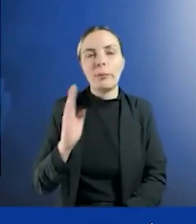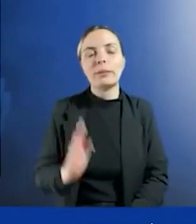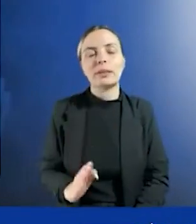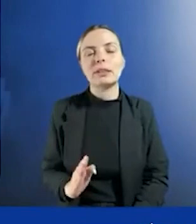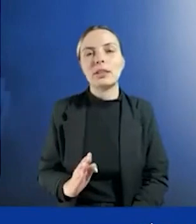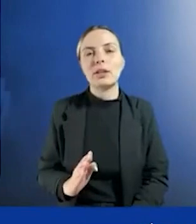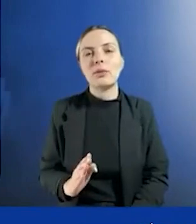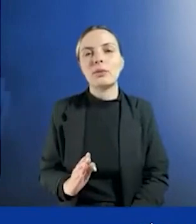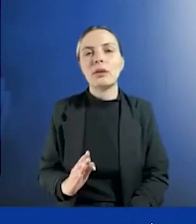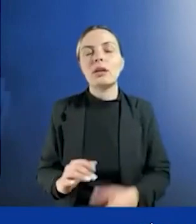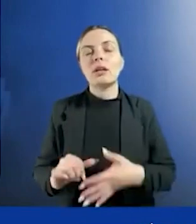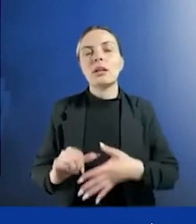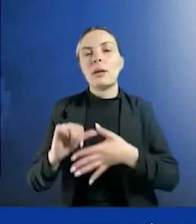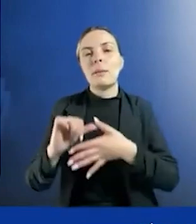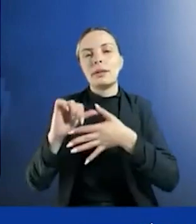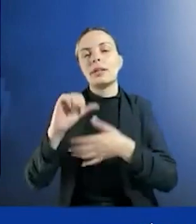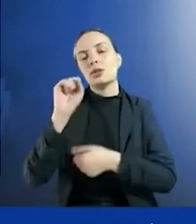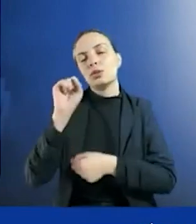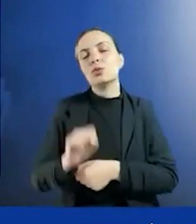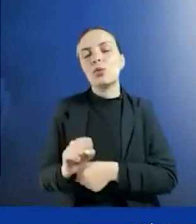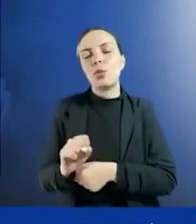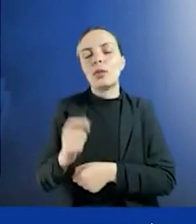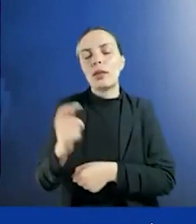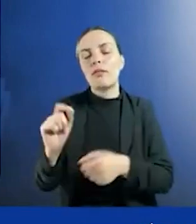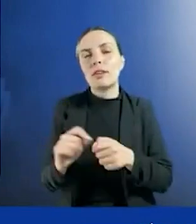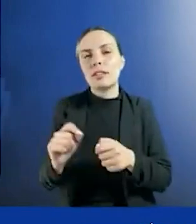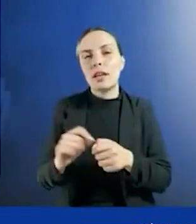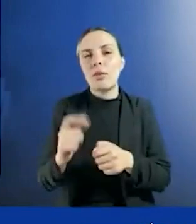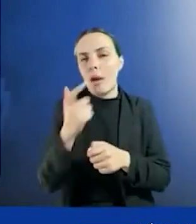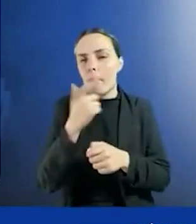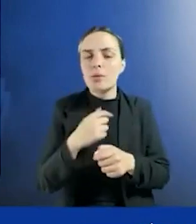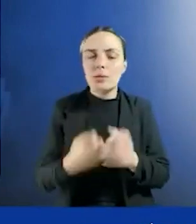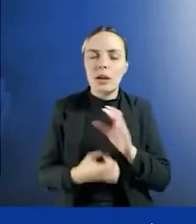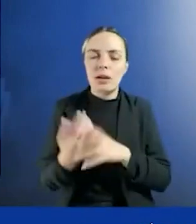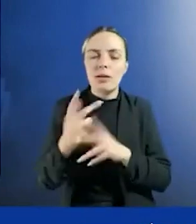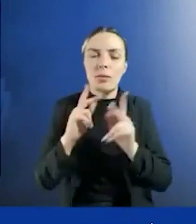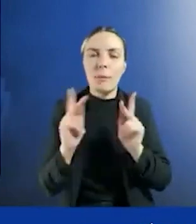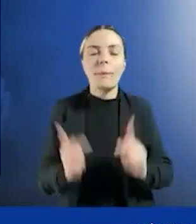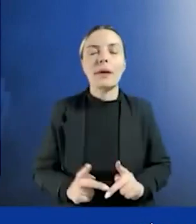promoting peace. And other countries should do the same thing. Thank you.